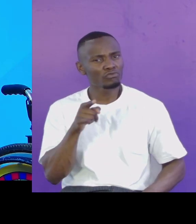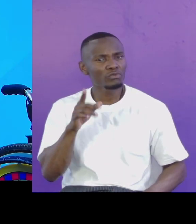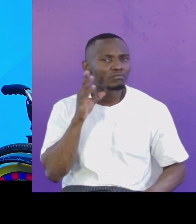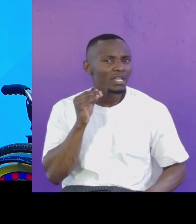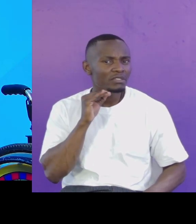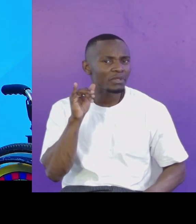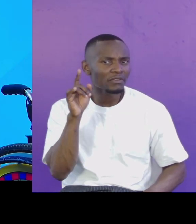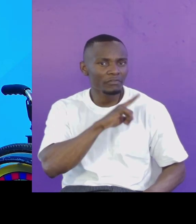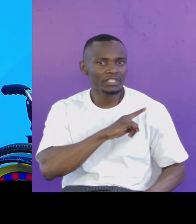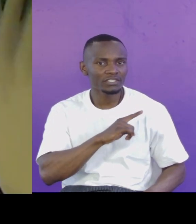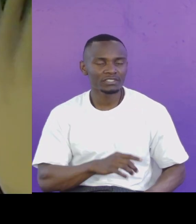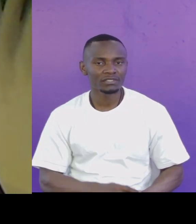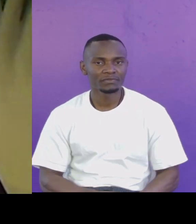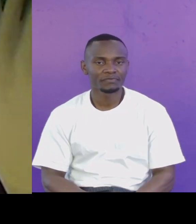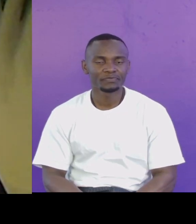that?